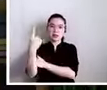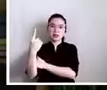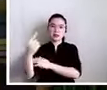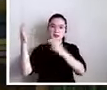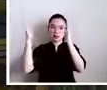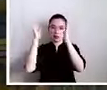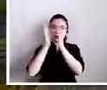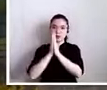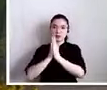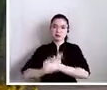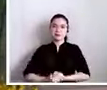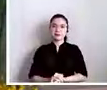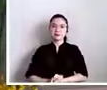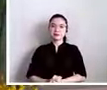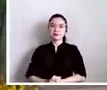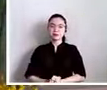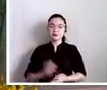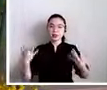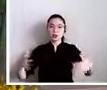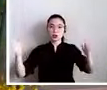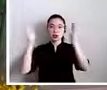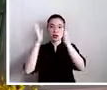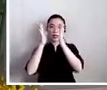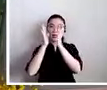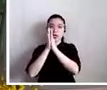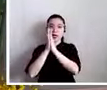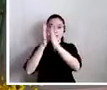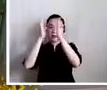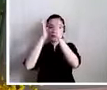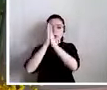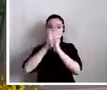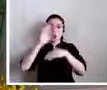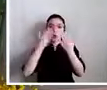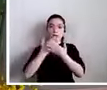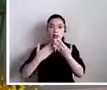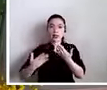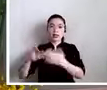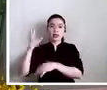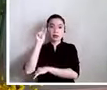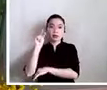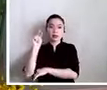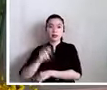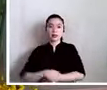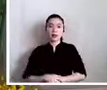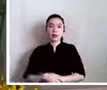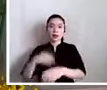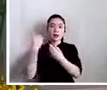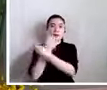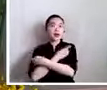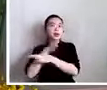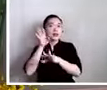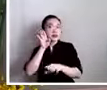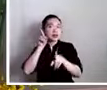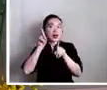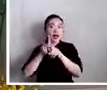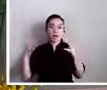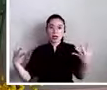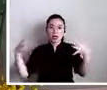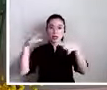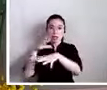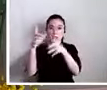Let us all stand, let us all pray for all the things that we need. My dear brothers and sisters, gathered together in Christ